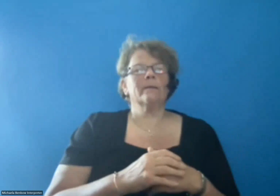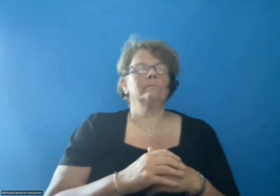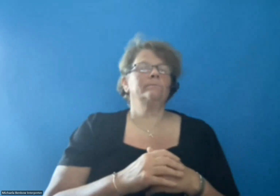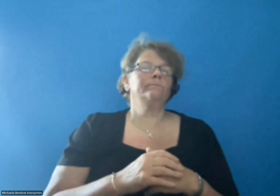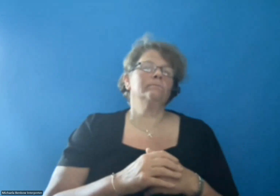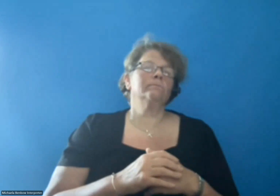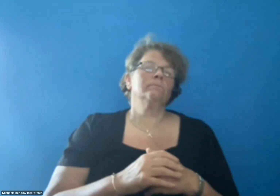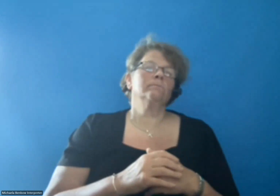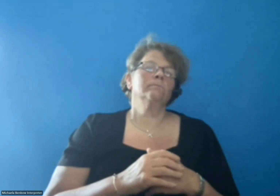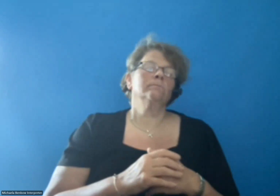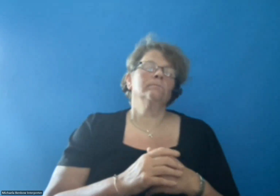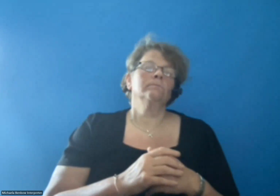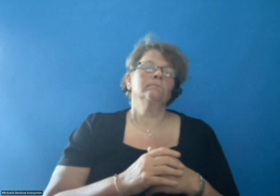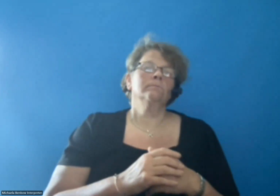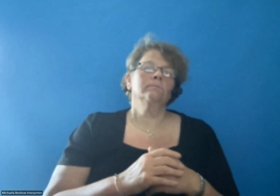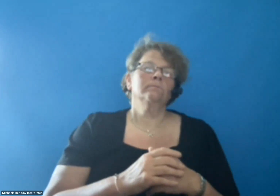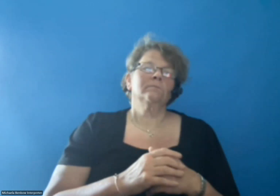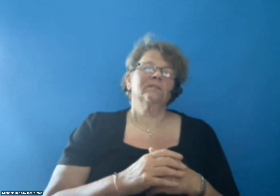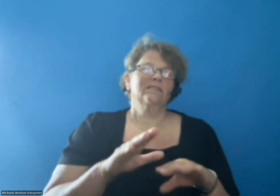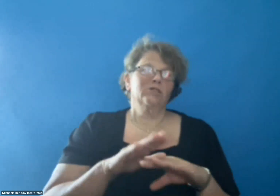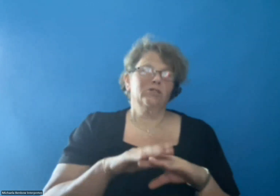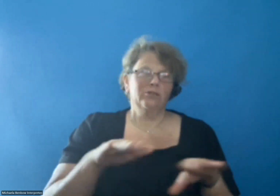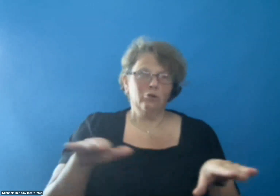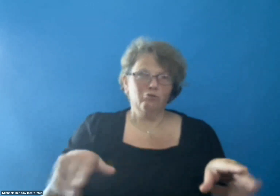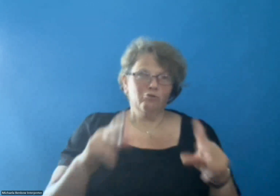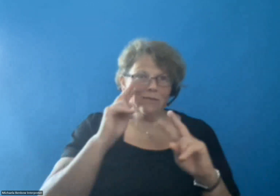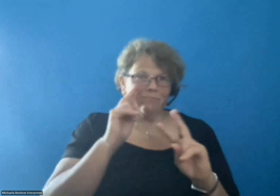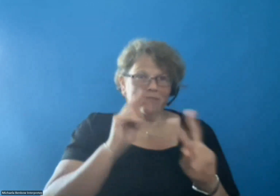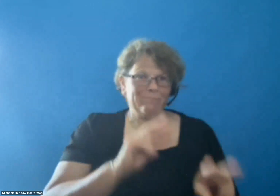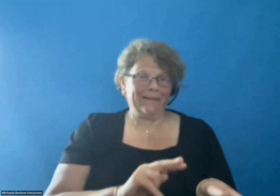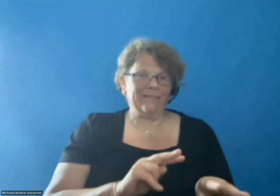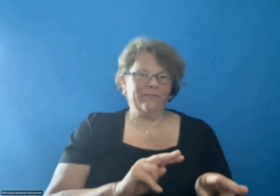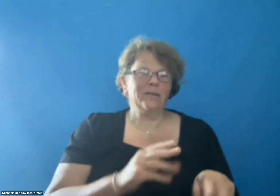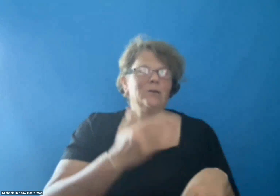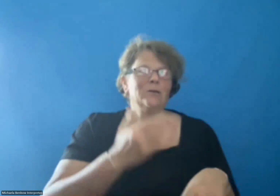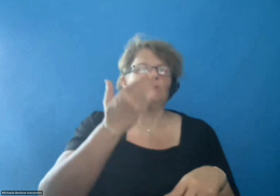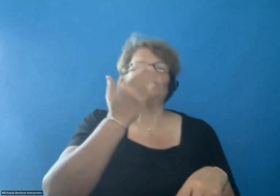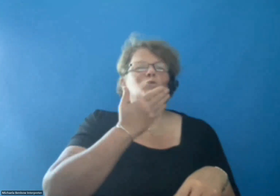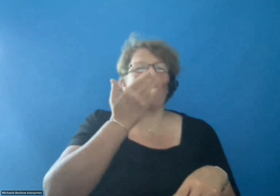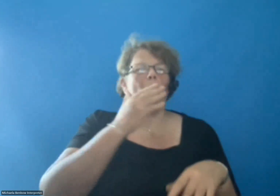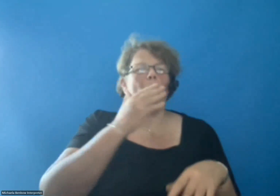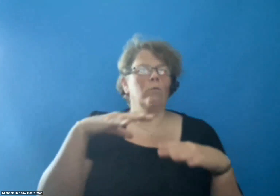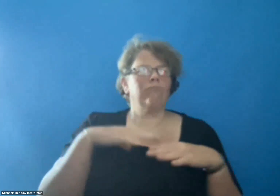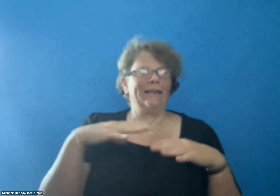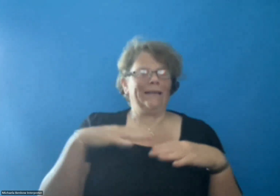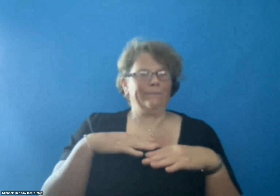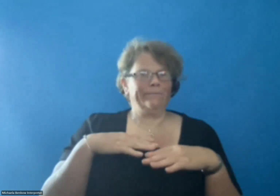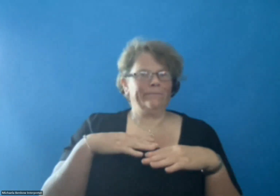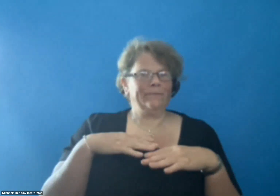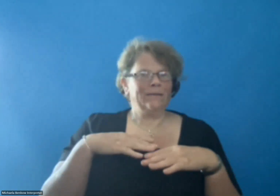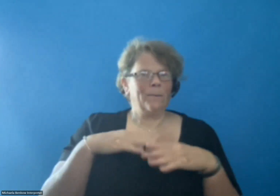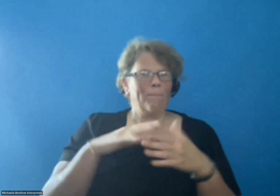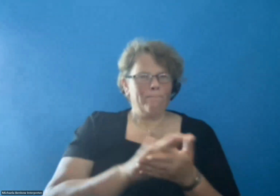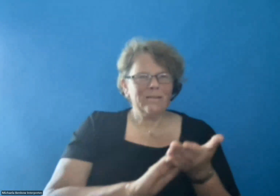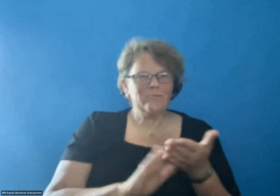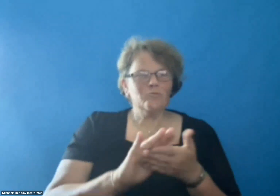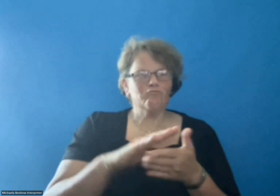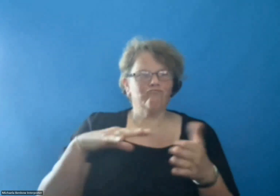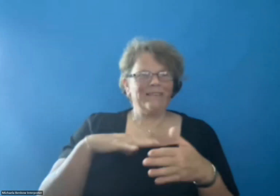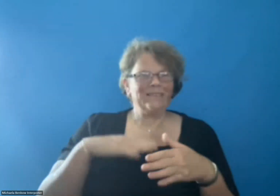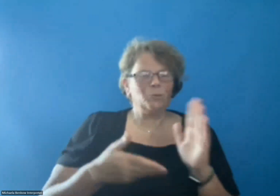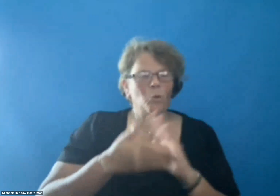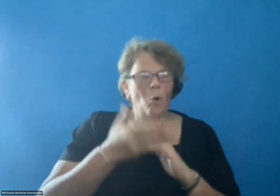the presentation about from a children's perspective, so that sort of school readiness and getting people ready at that age for